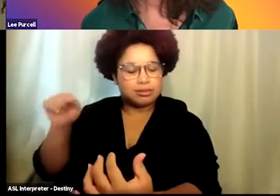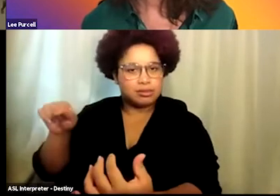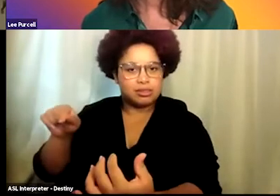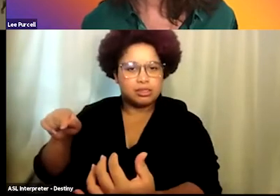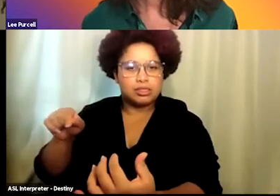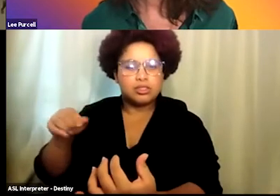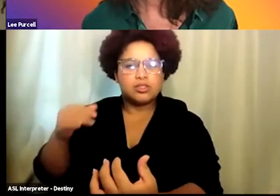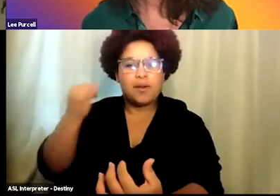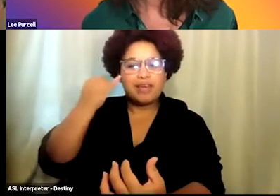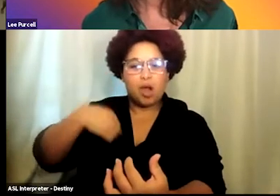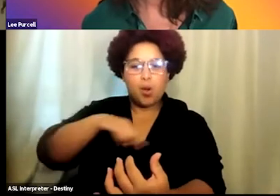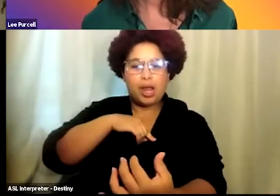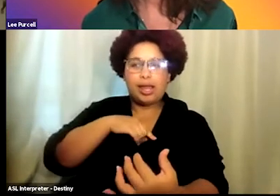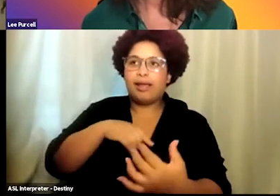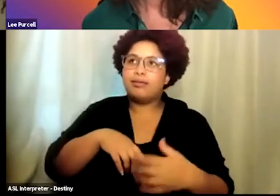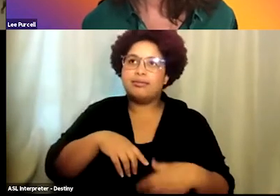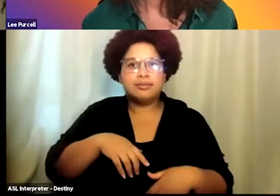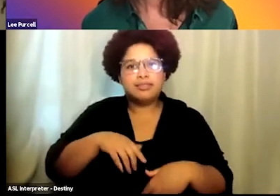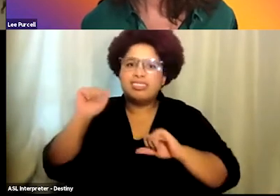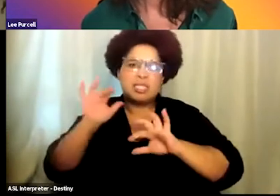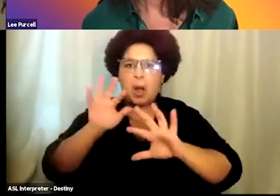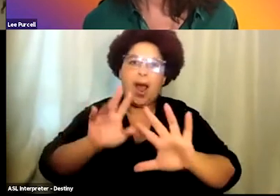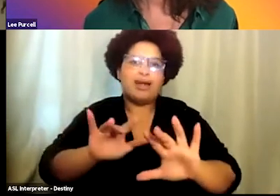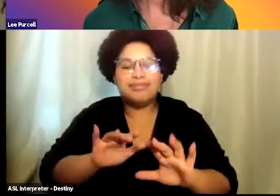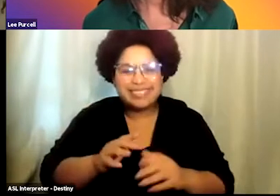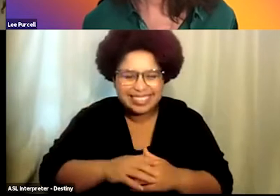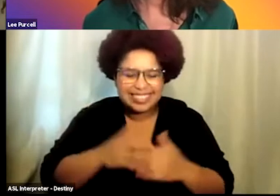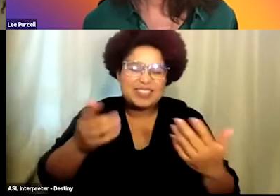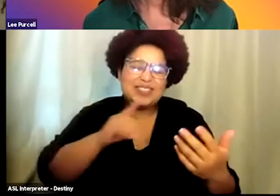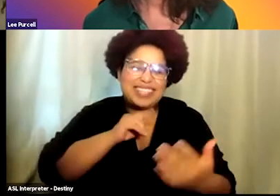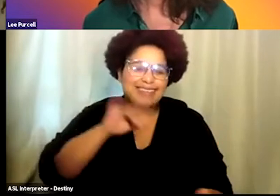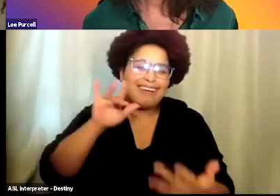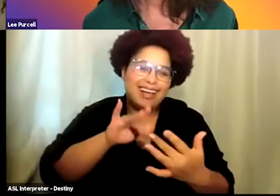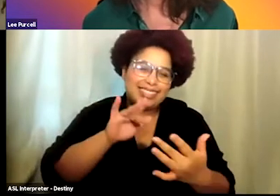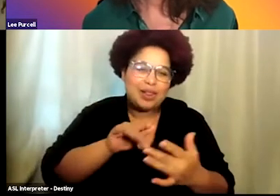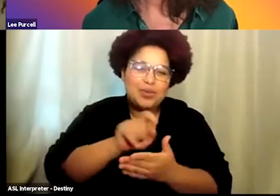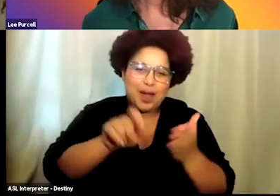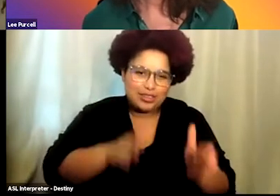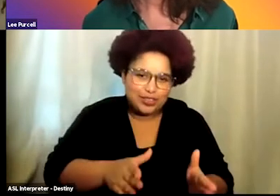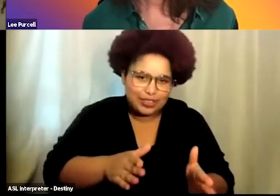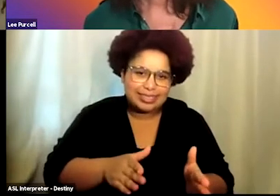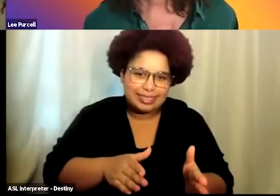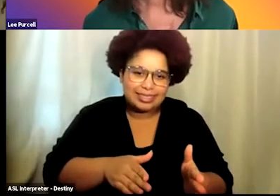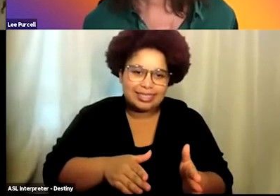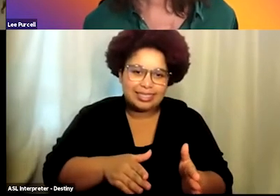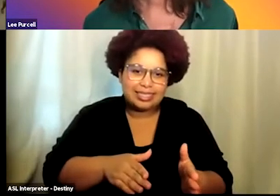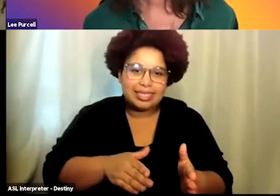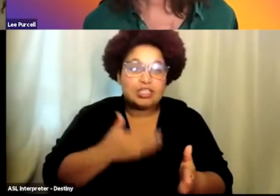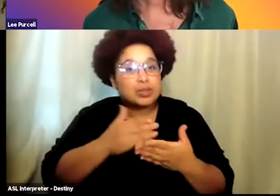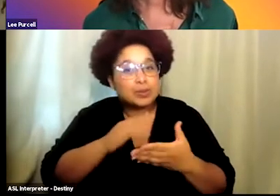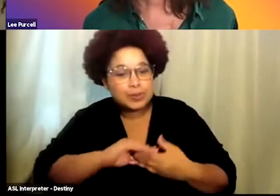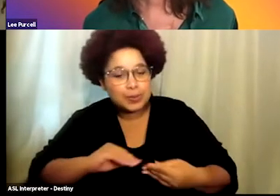can storm or somehow get in touch with writers, because the writer, it comes with a good